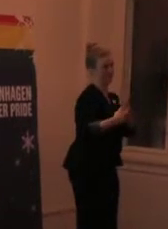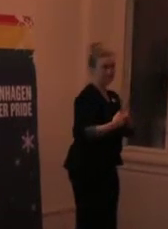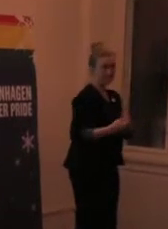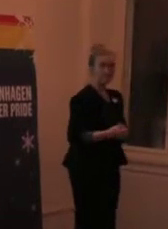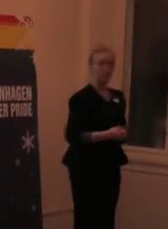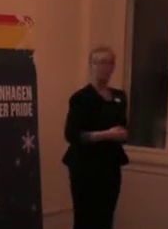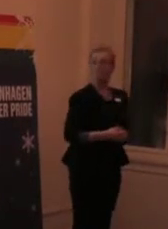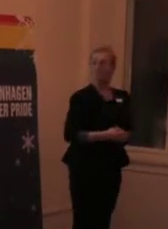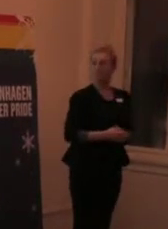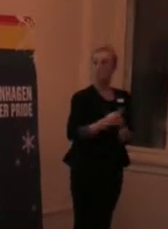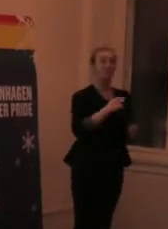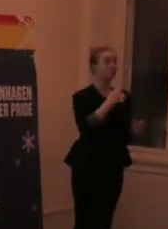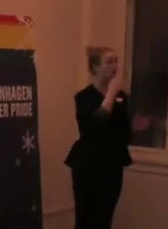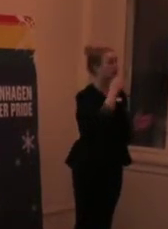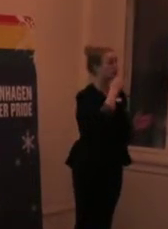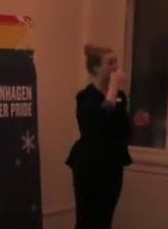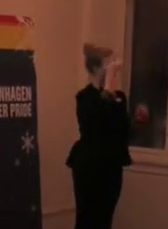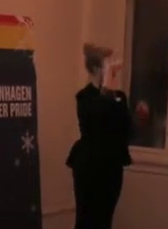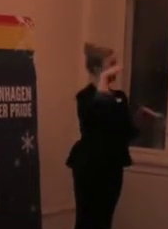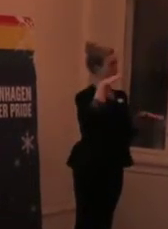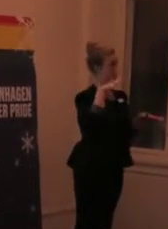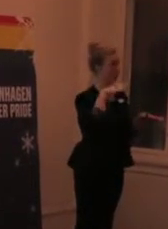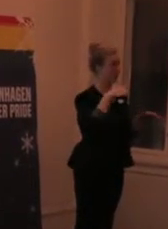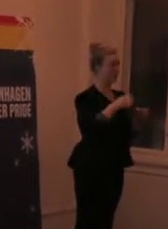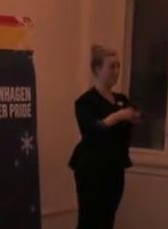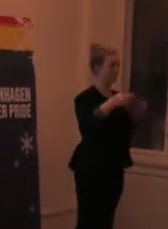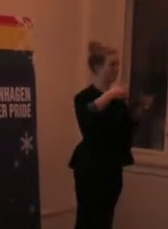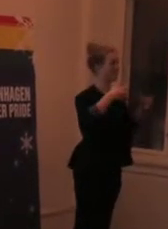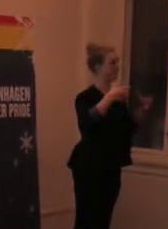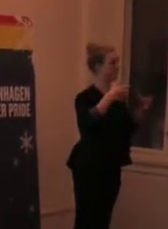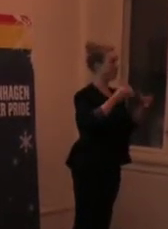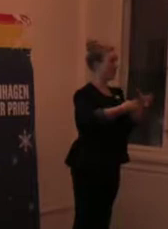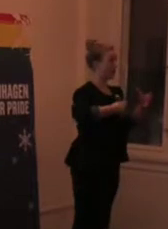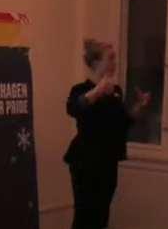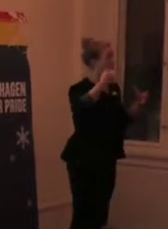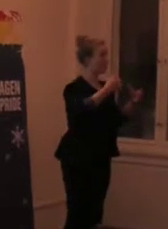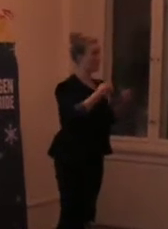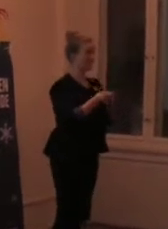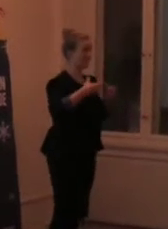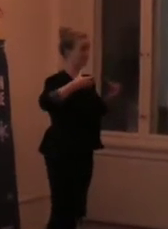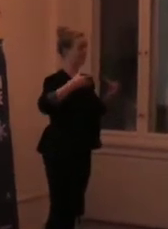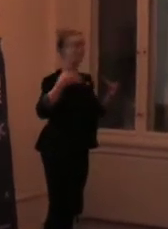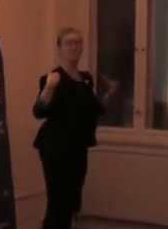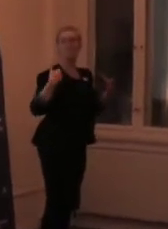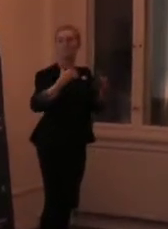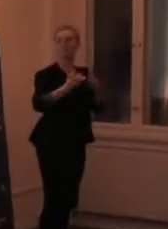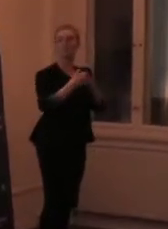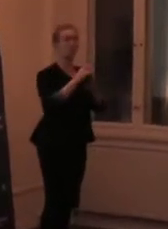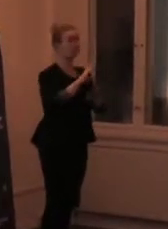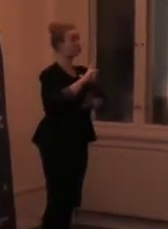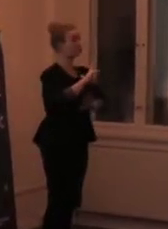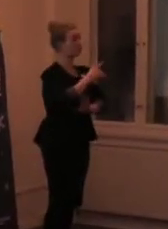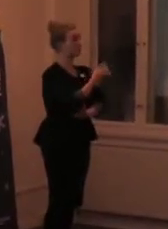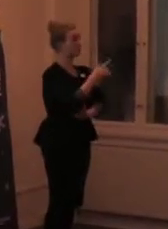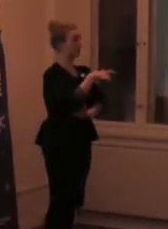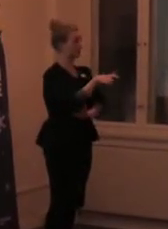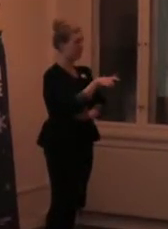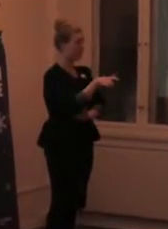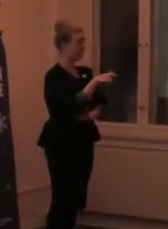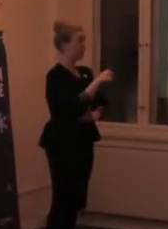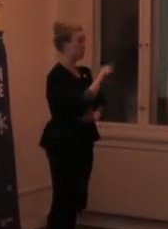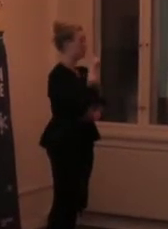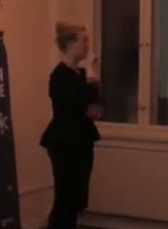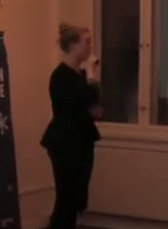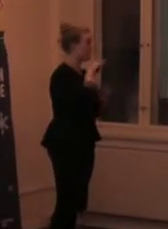Our social media grew in 1 year. Now we have almost 7,000 people both on Twitter